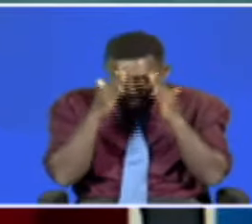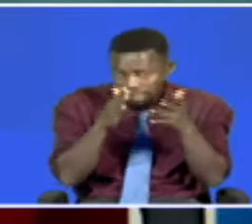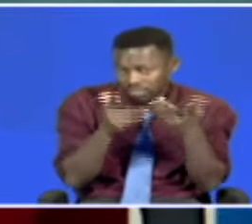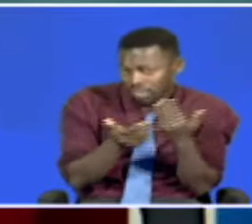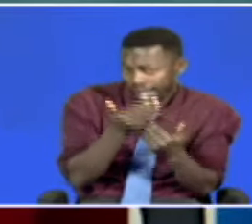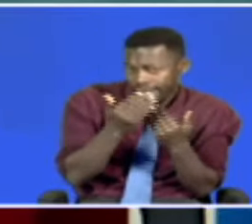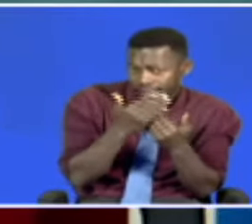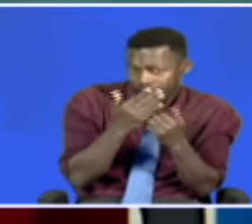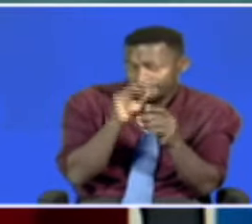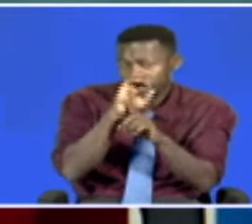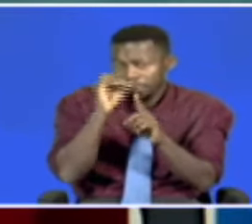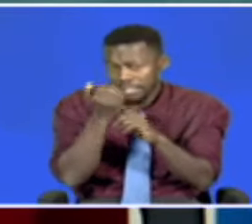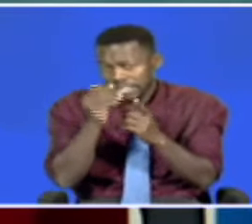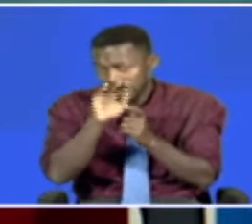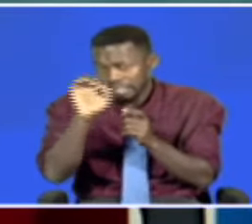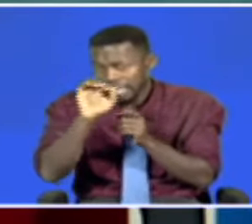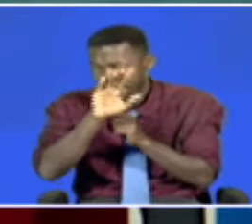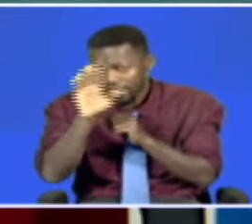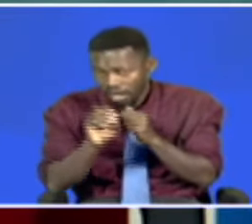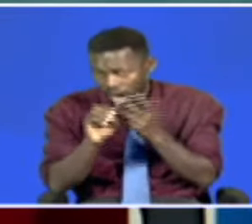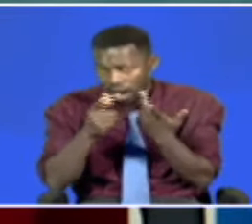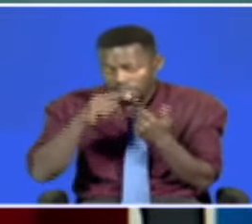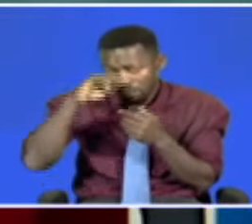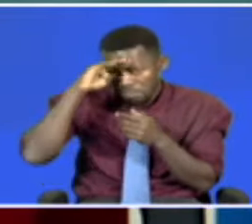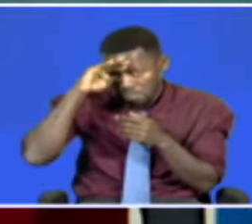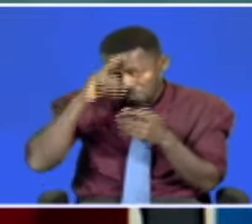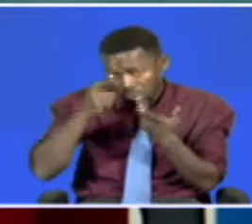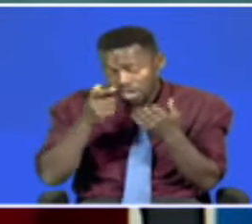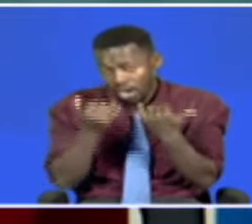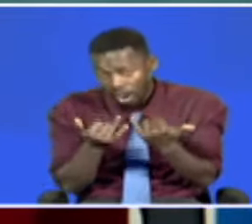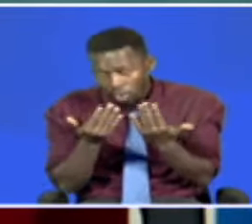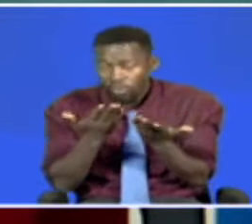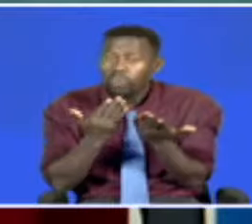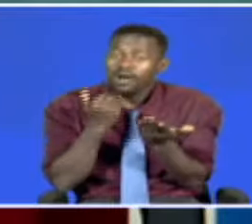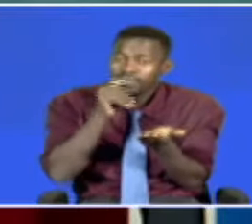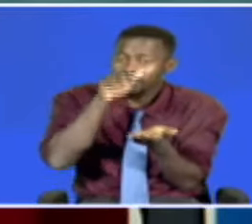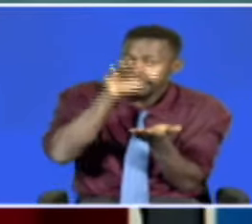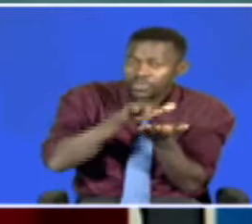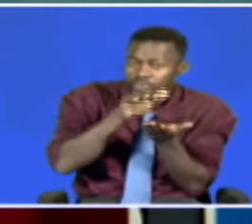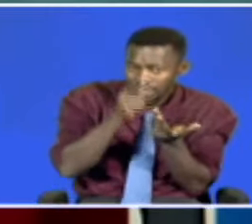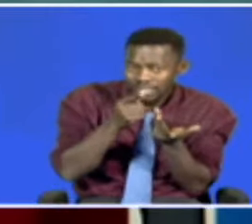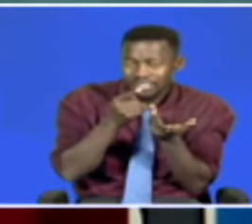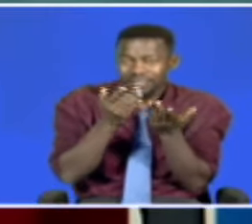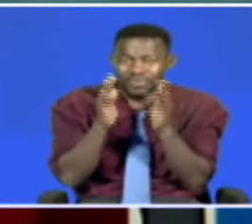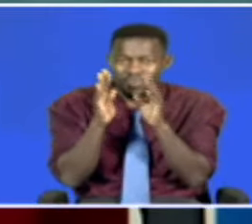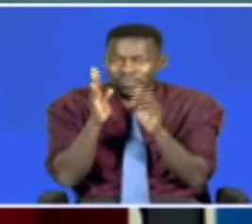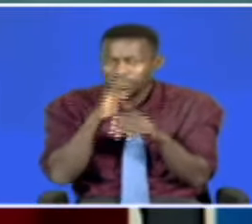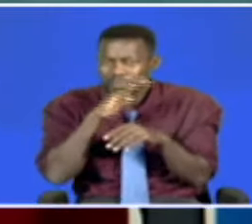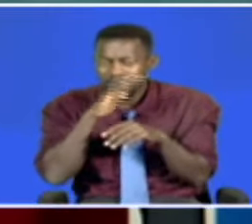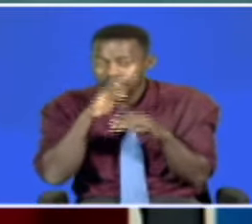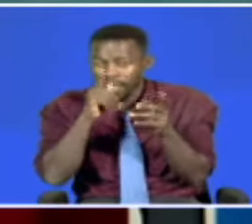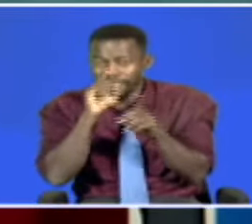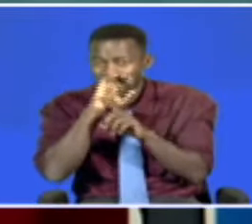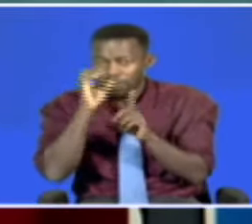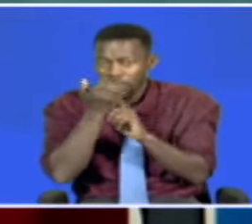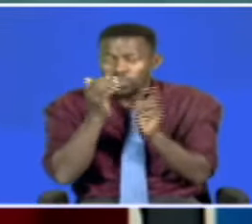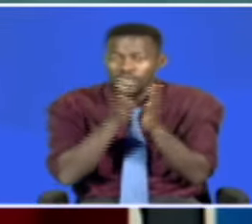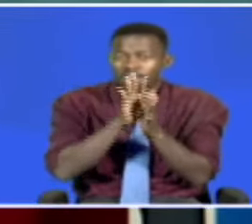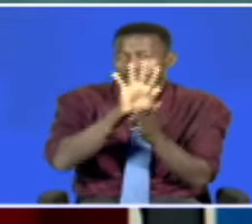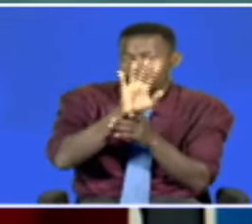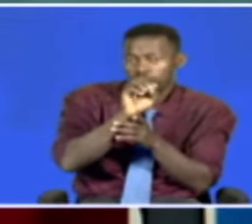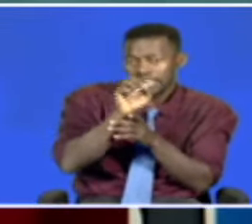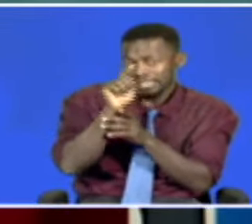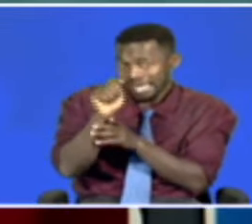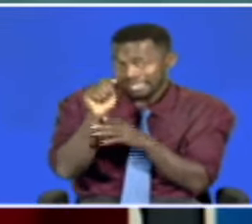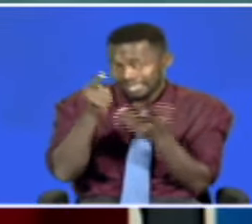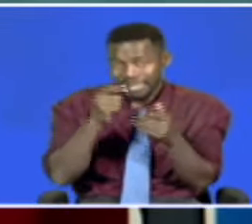Africa Breweries Limited is now looking to reduce its carbon emissions by 40,000 tons per annum. According to Irish